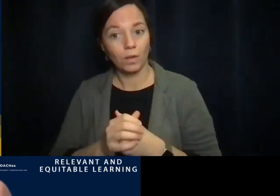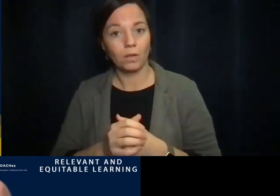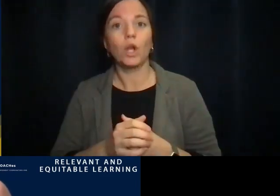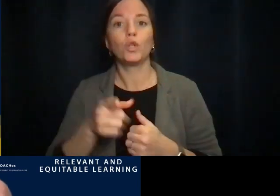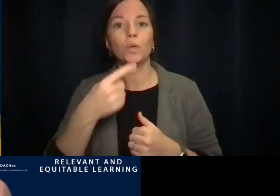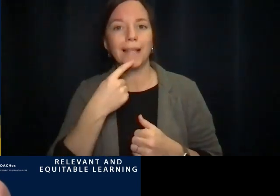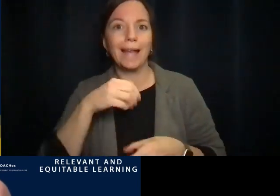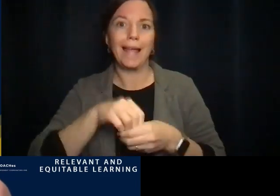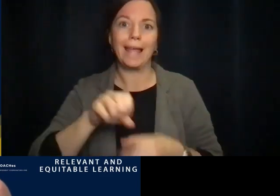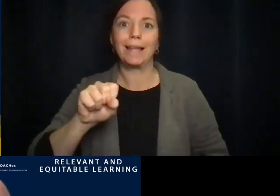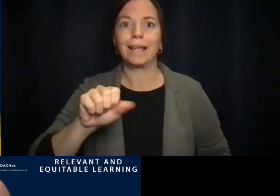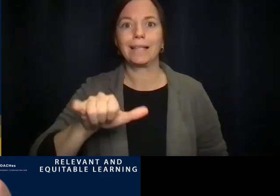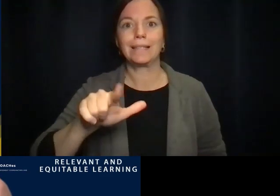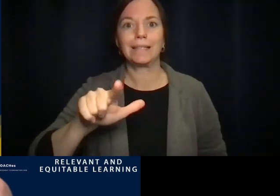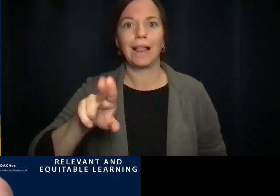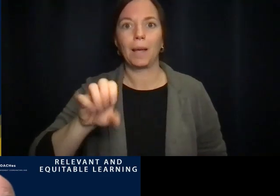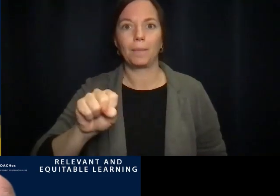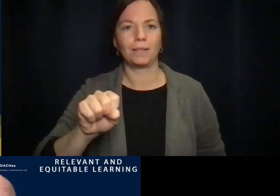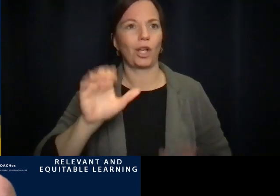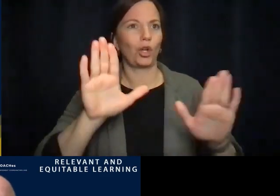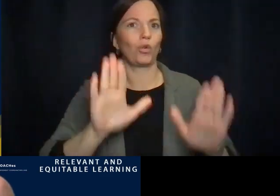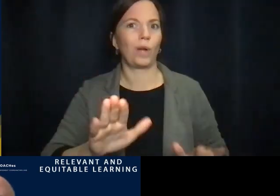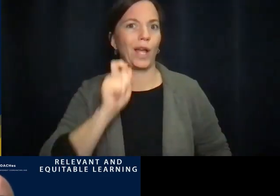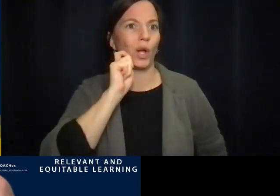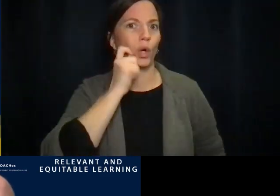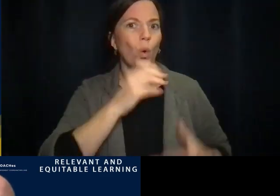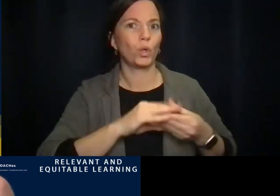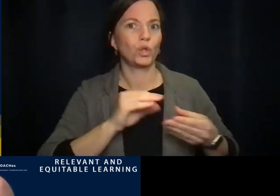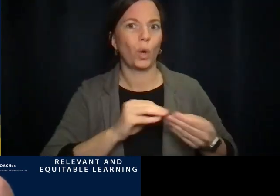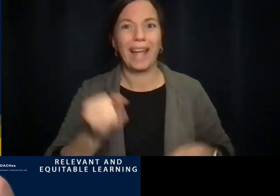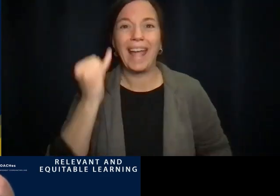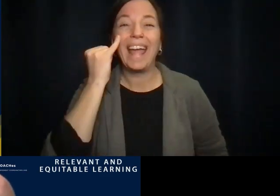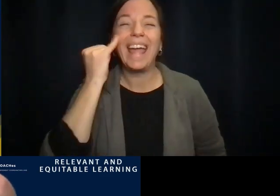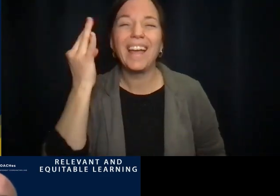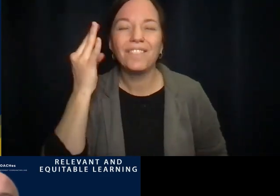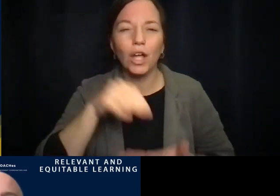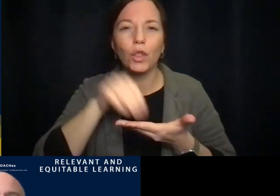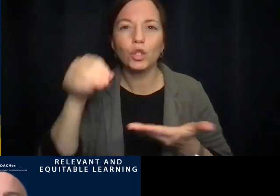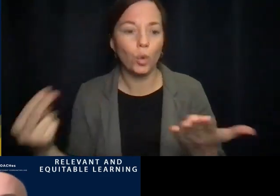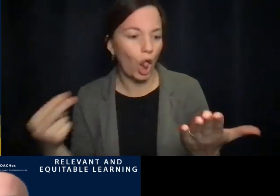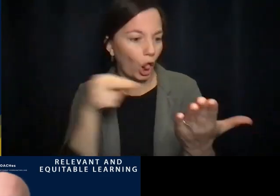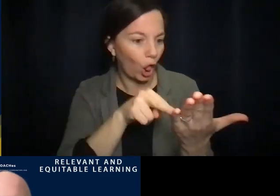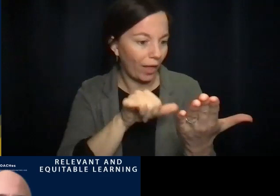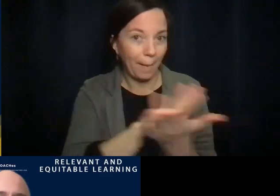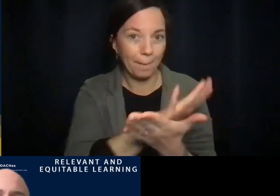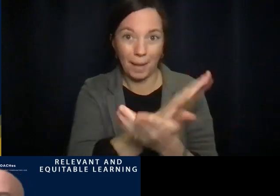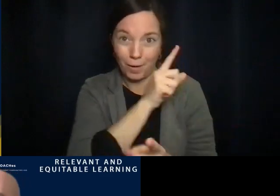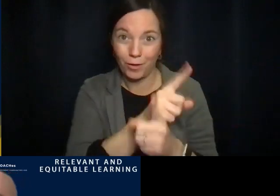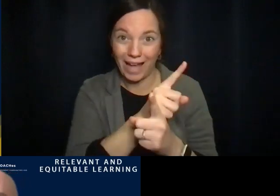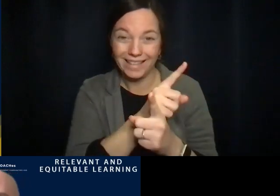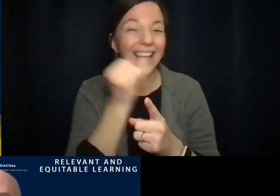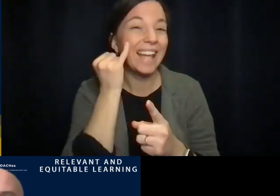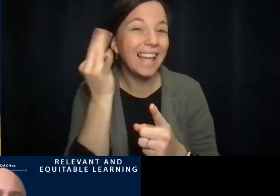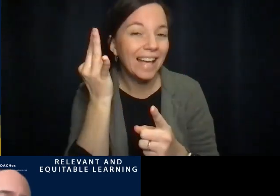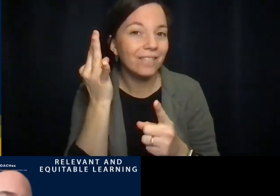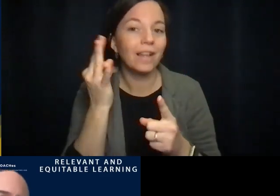syllabus, like that's great, cool story. If they click on that page or if they flip to that page in your syllabus, right? But that's almost the intention